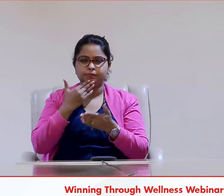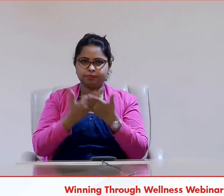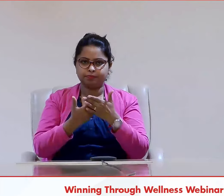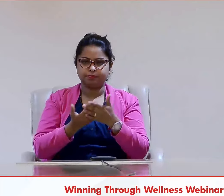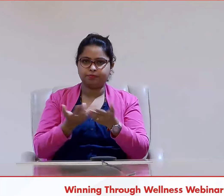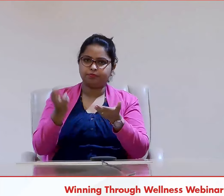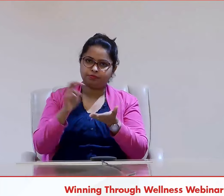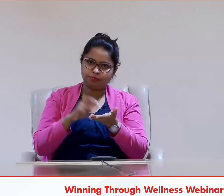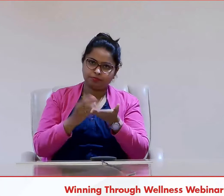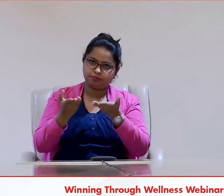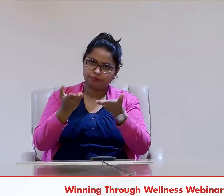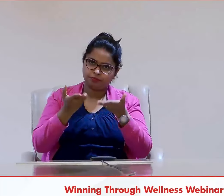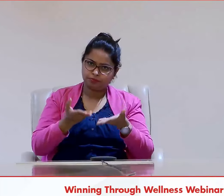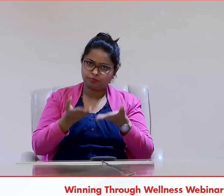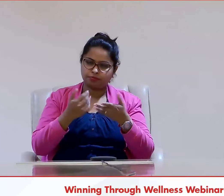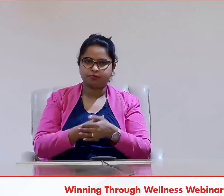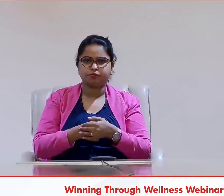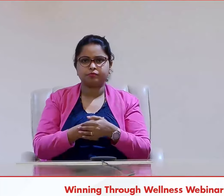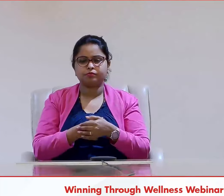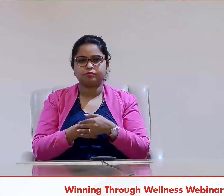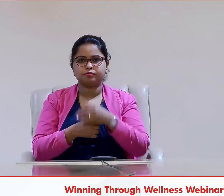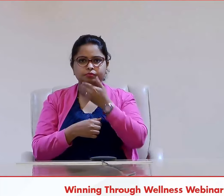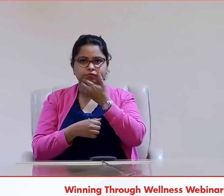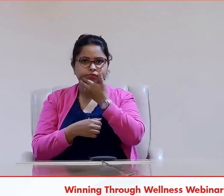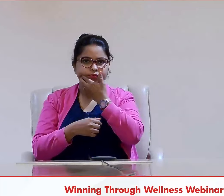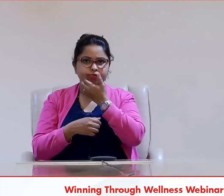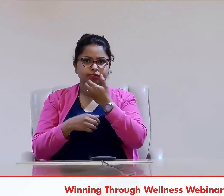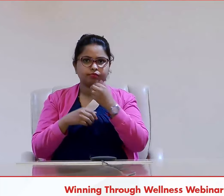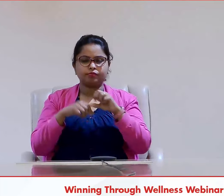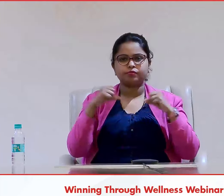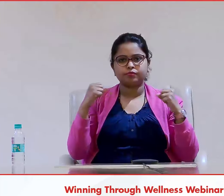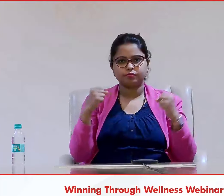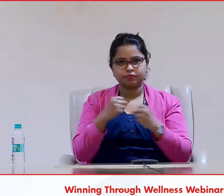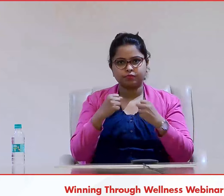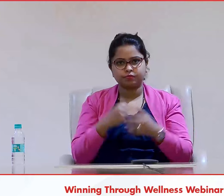much for bringing this up. A lot of learnings for us as well.